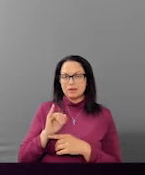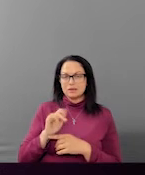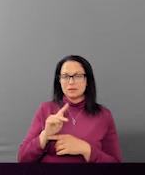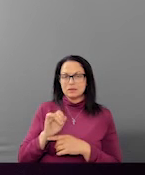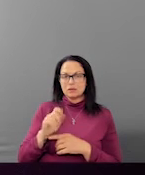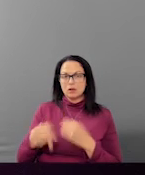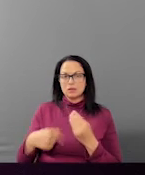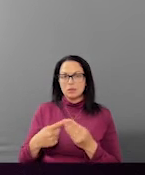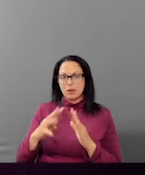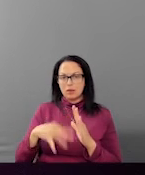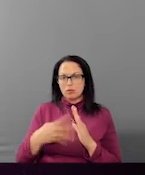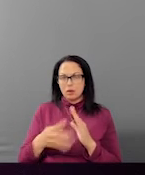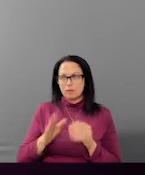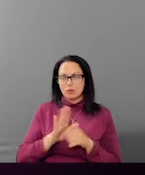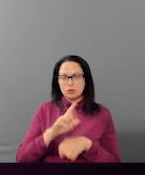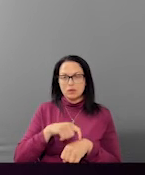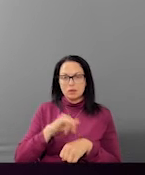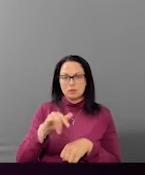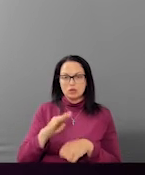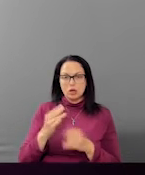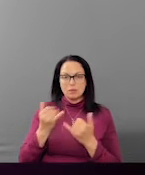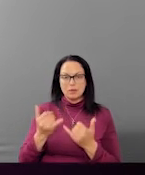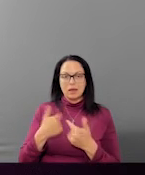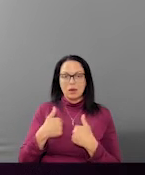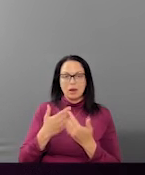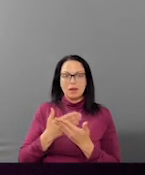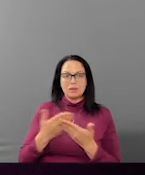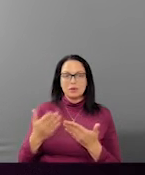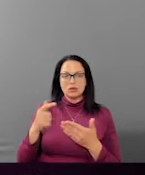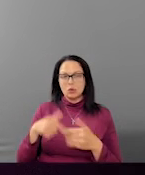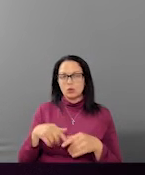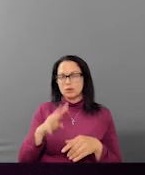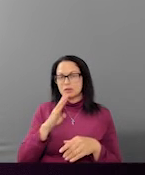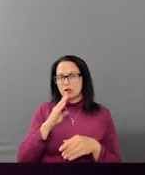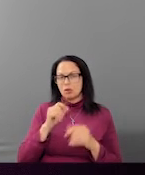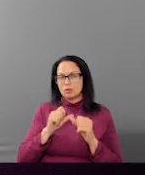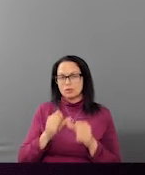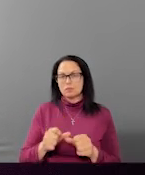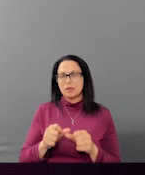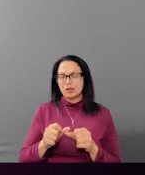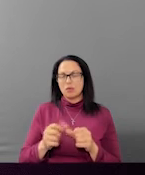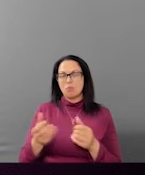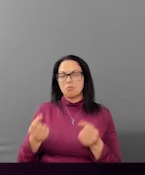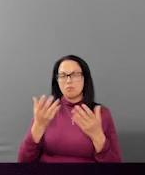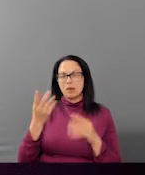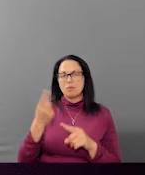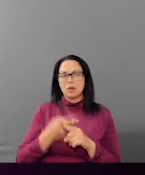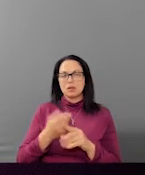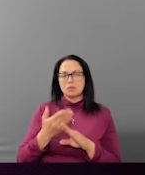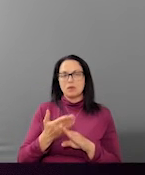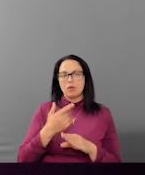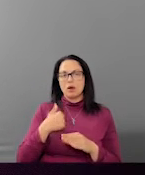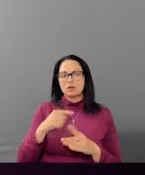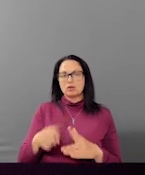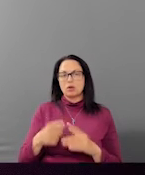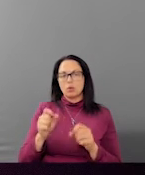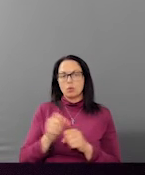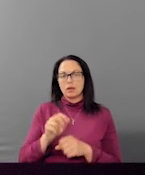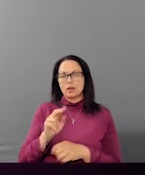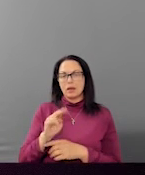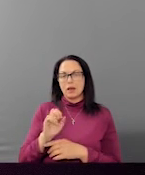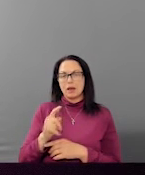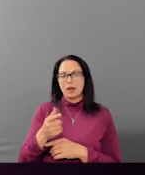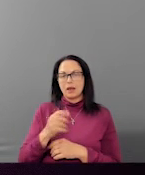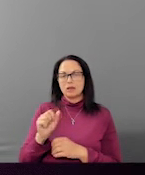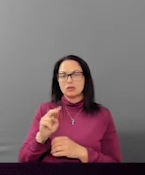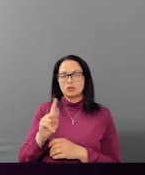into a full-time job, and now I'm here. This talk was actually submitted months ago before I even started working at EdgeNode. Another resource